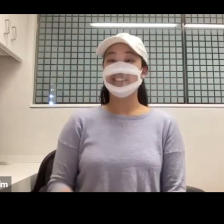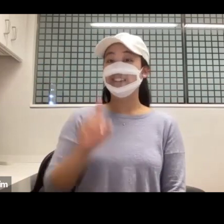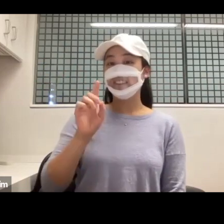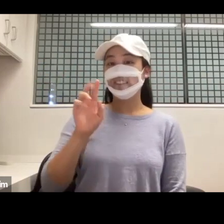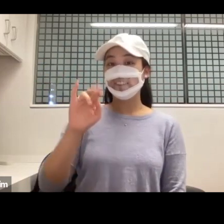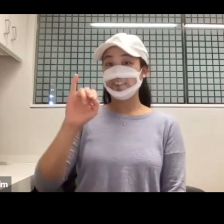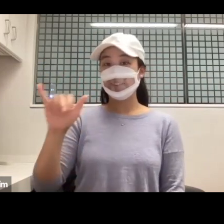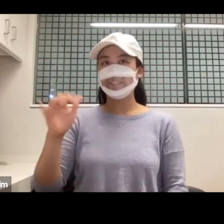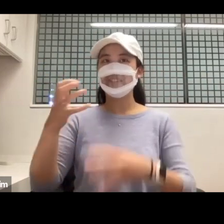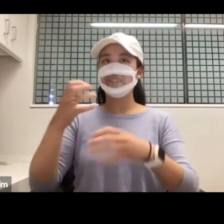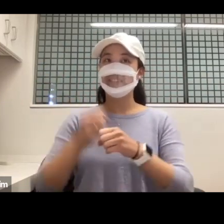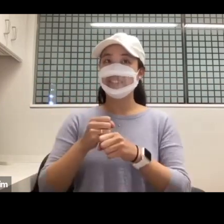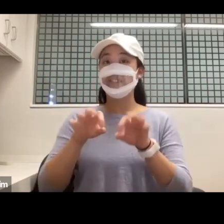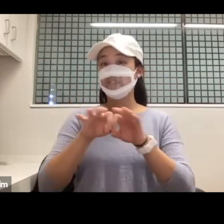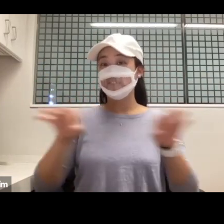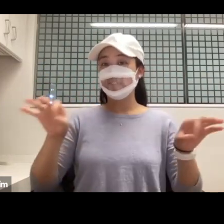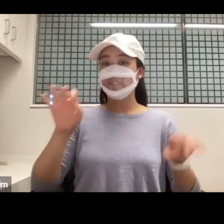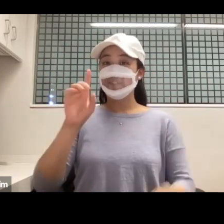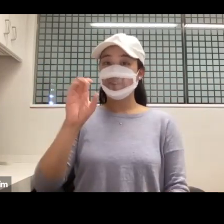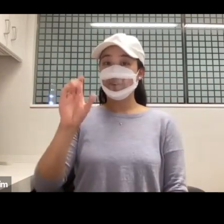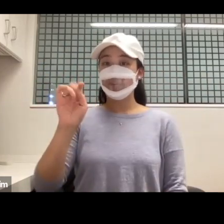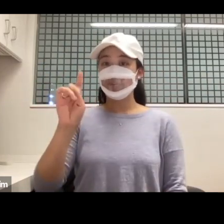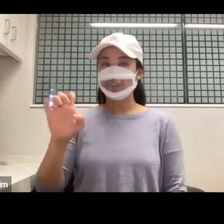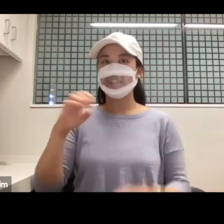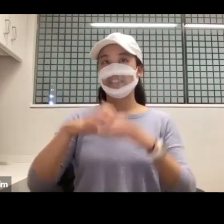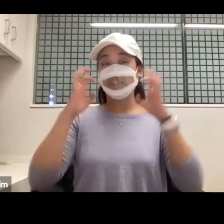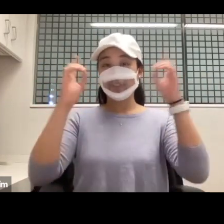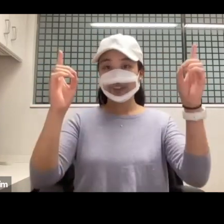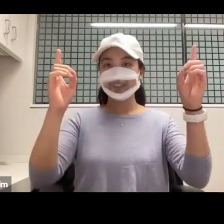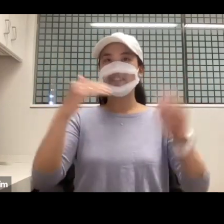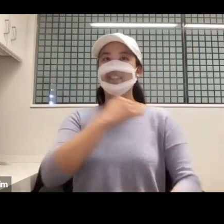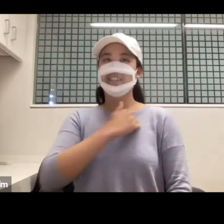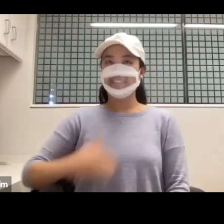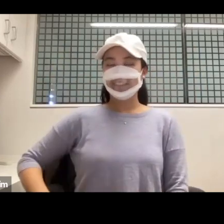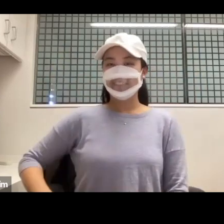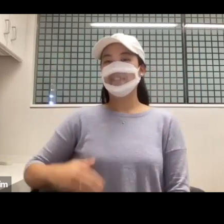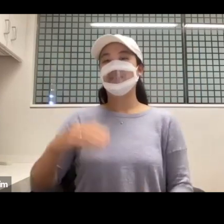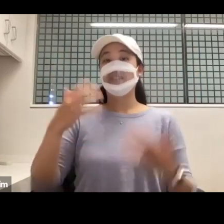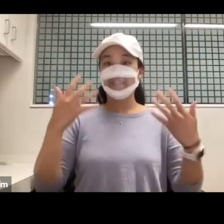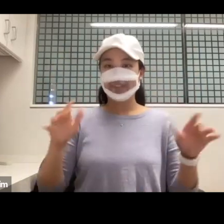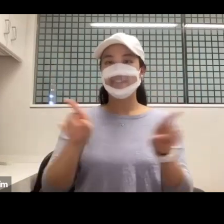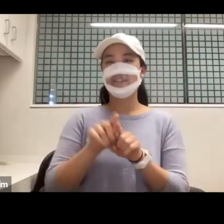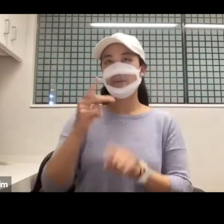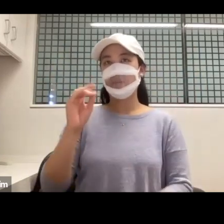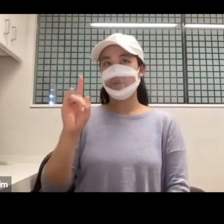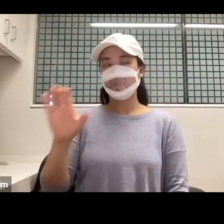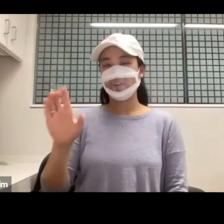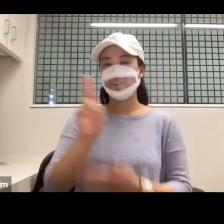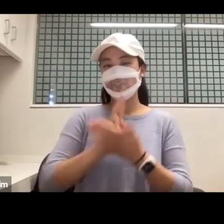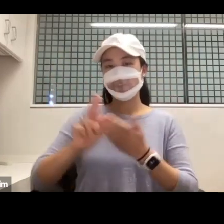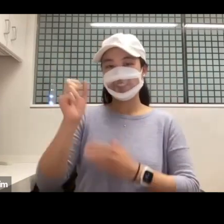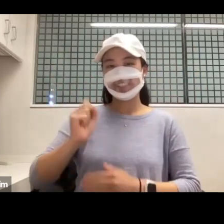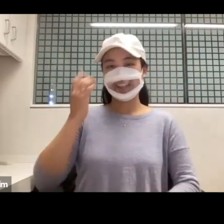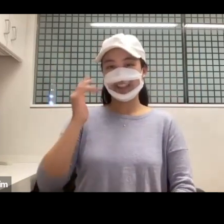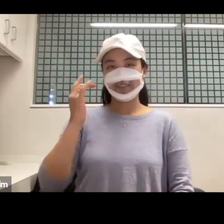as IY. Dr. Immordino-Yang received her educational doctorate at the Harvard University and